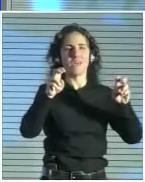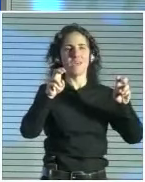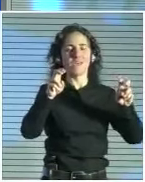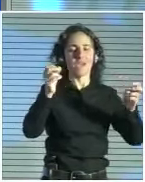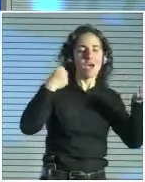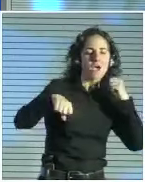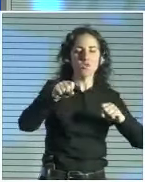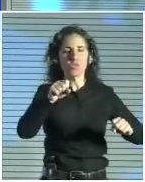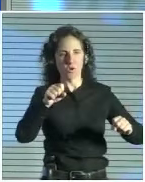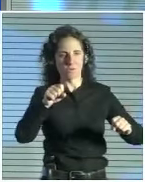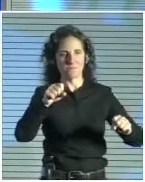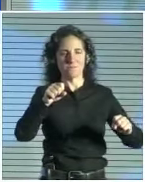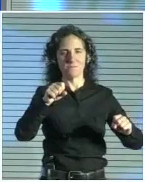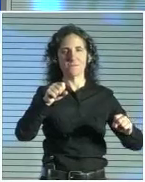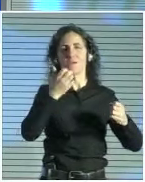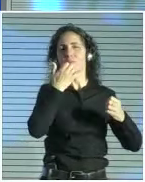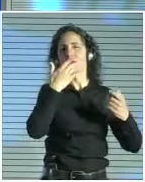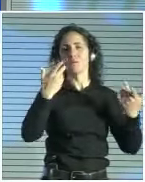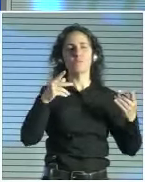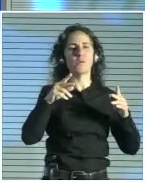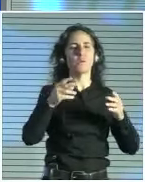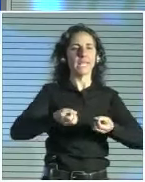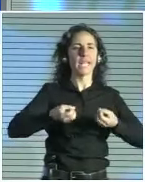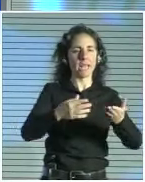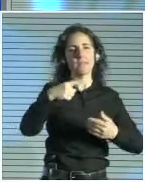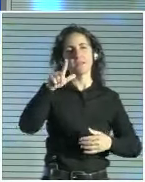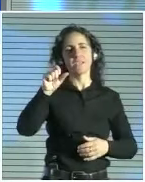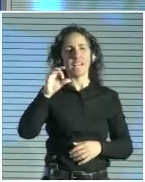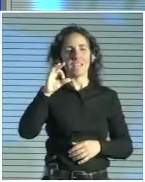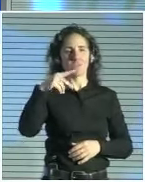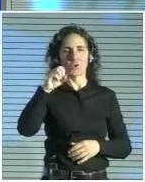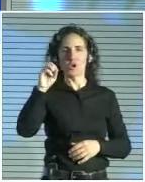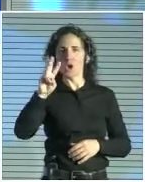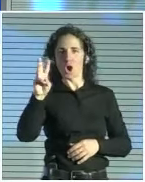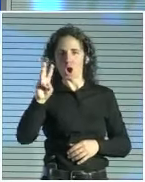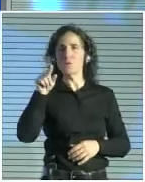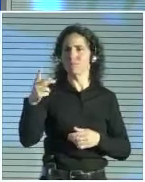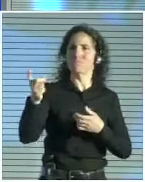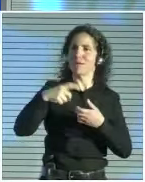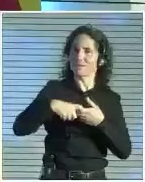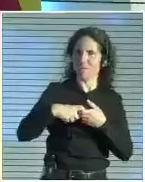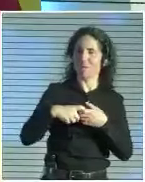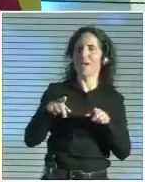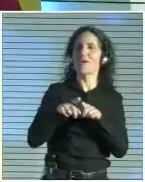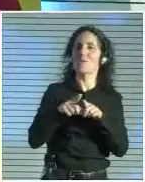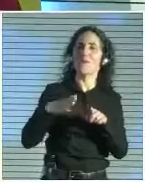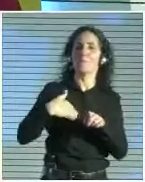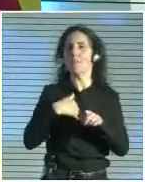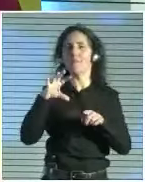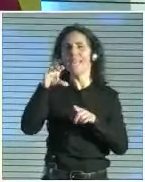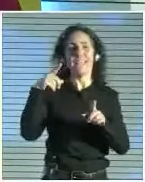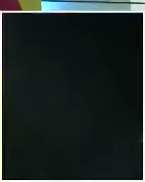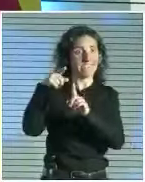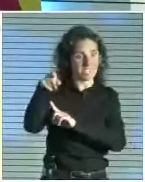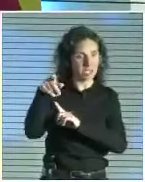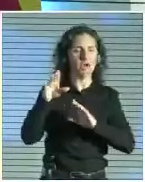a destination, in there you feel that there is something on a very specific line of action and an